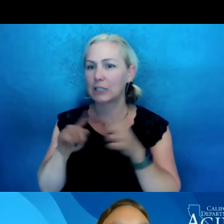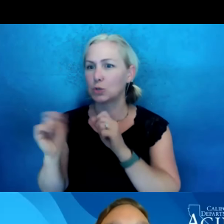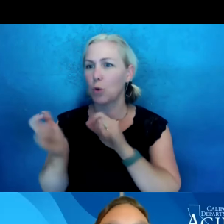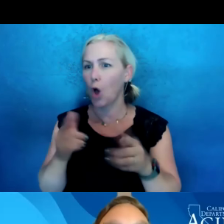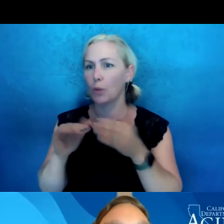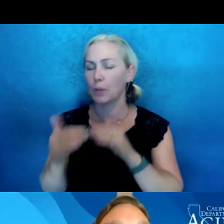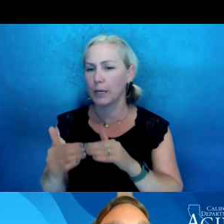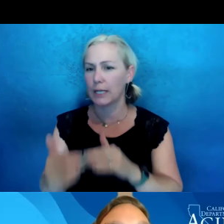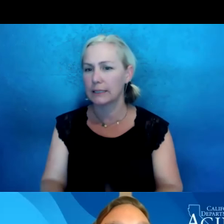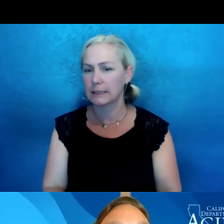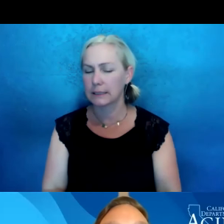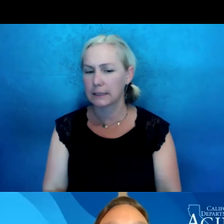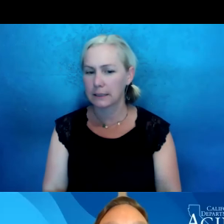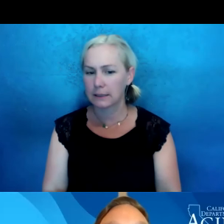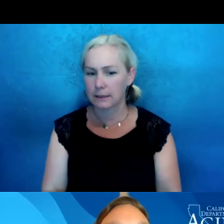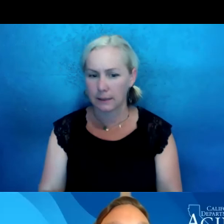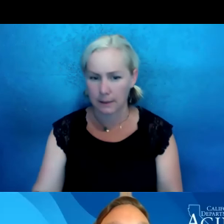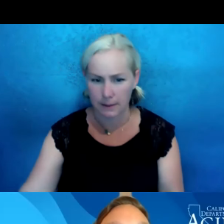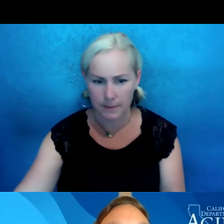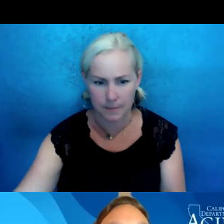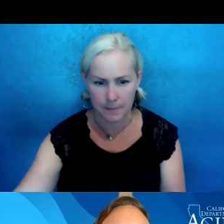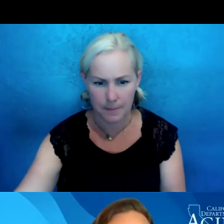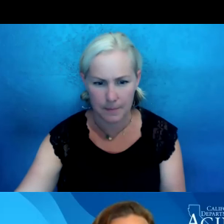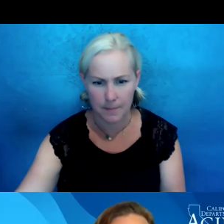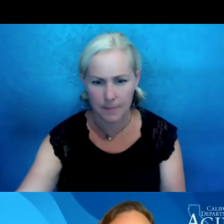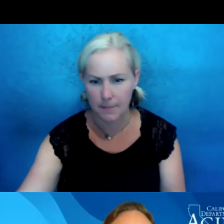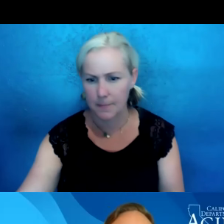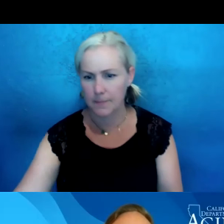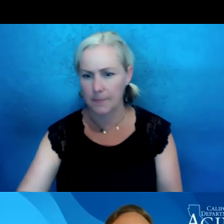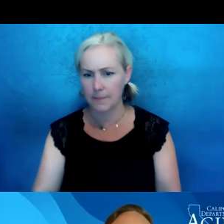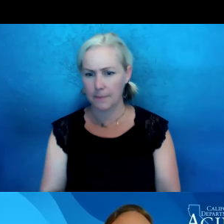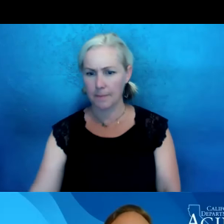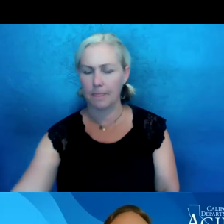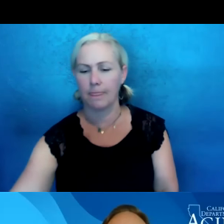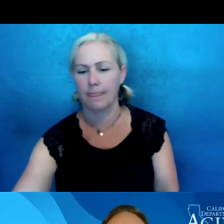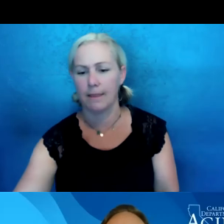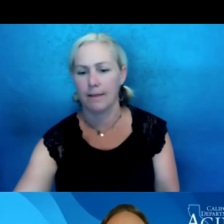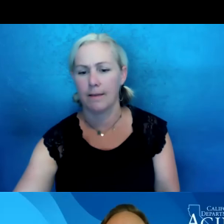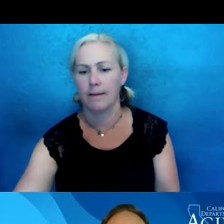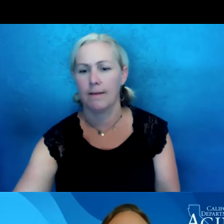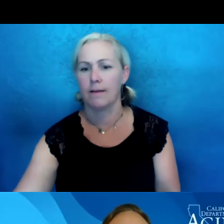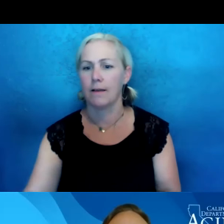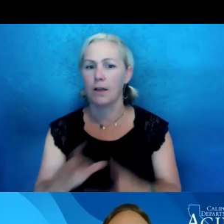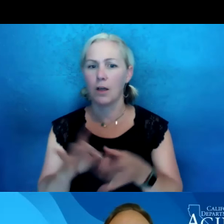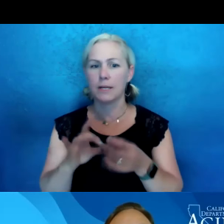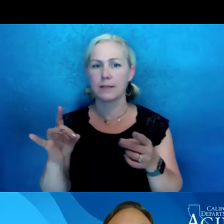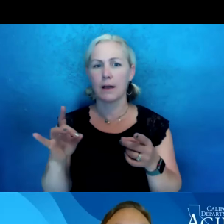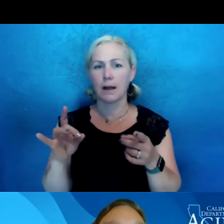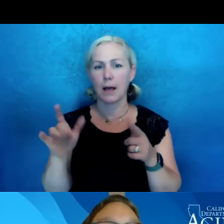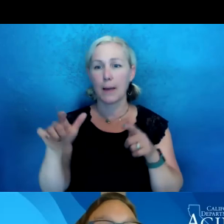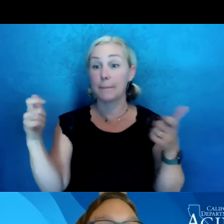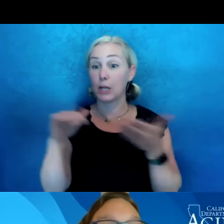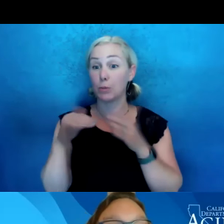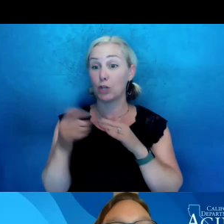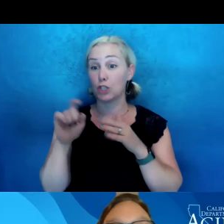There's another comment, just commenting on faith communities should also be included in one of the